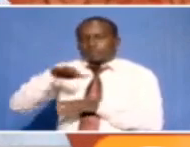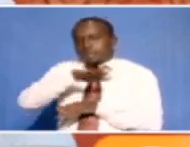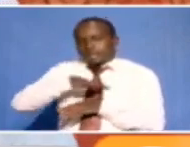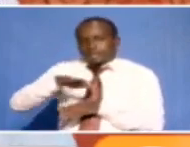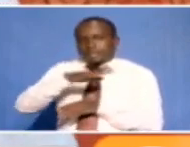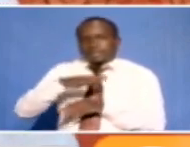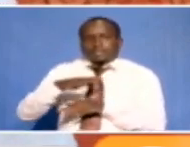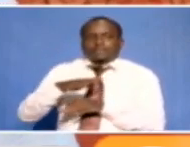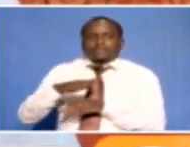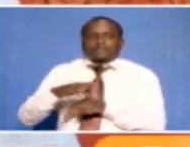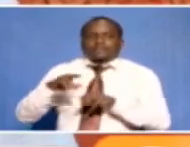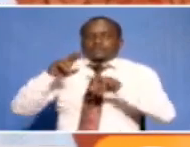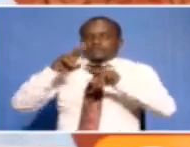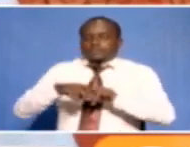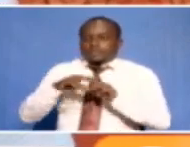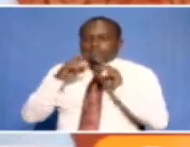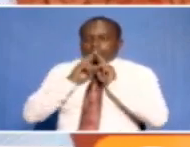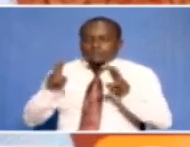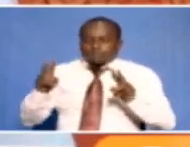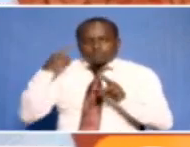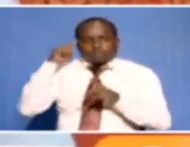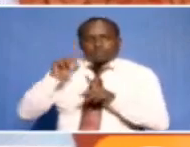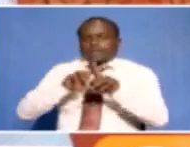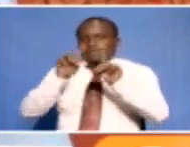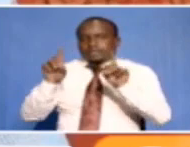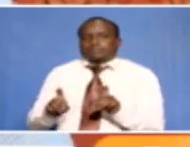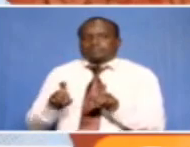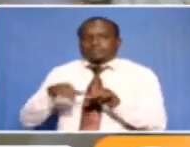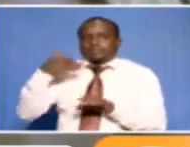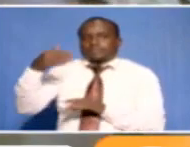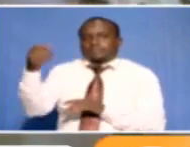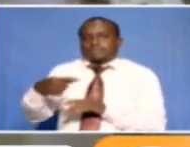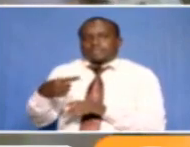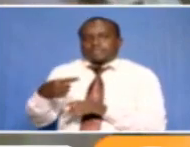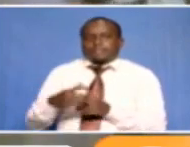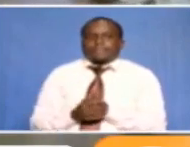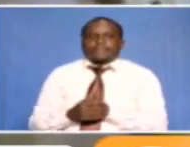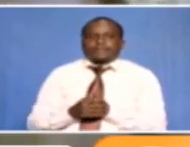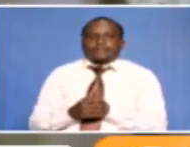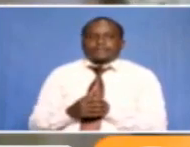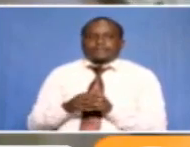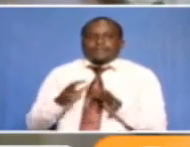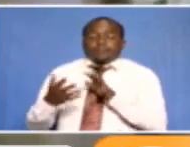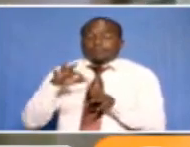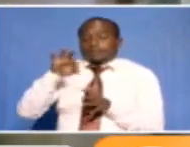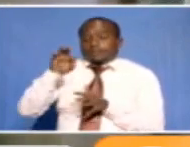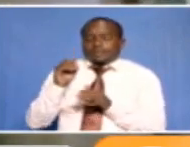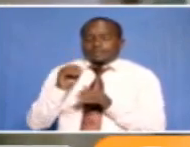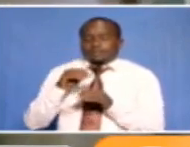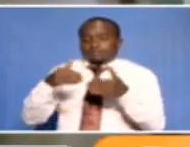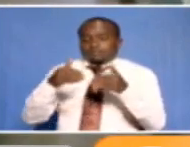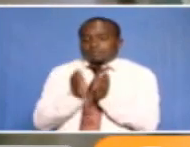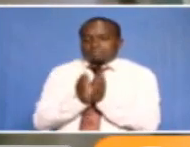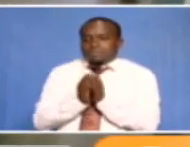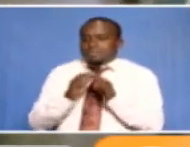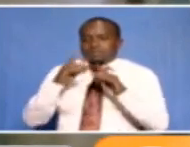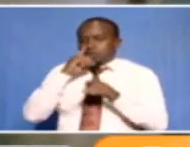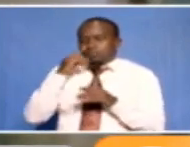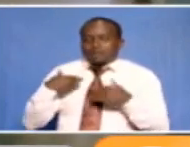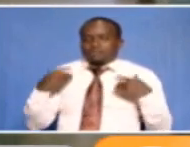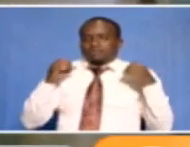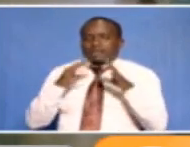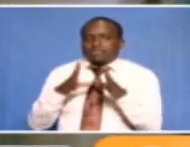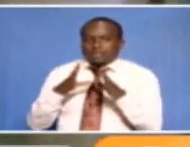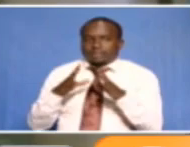to sit peacefully for their examinations next month. At least 30 families have so far been displaced, with several